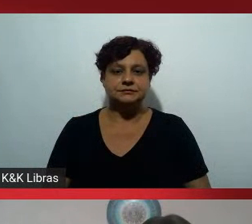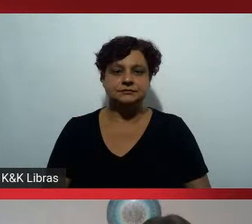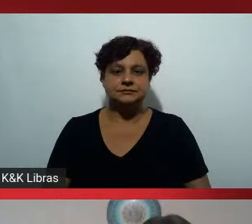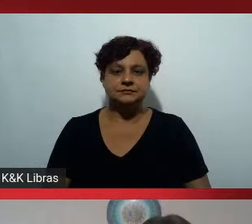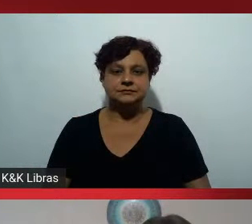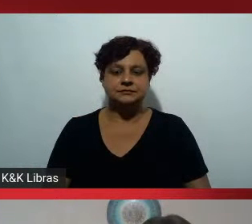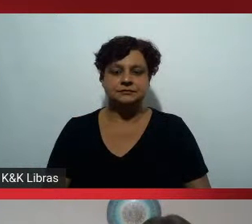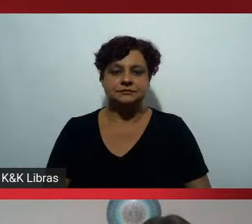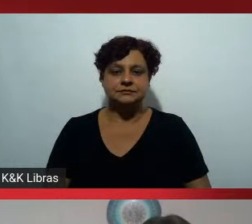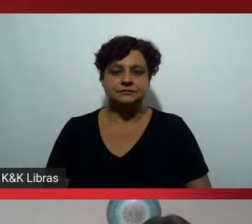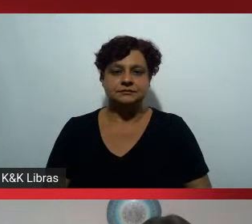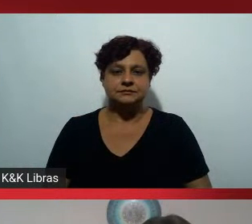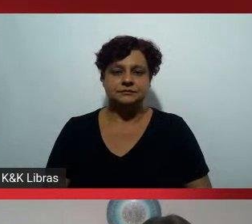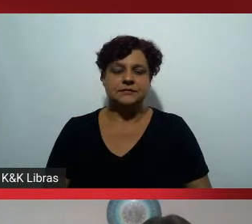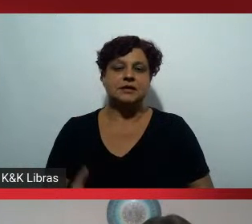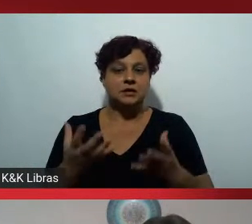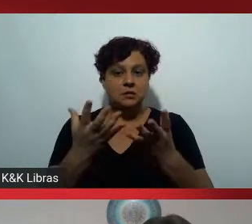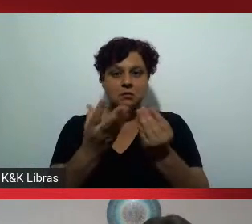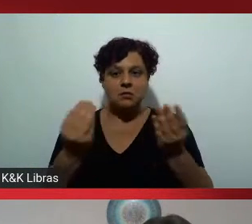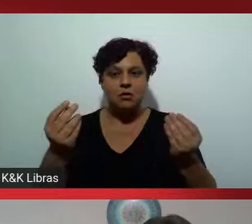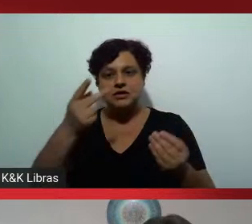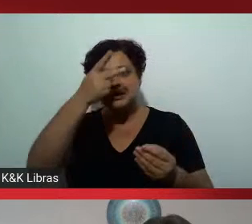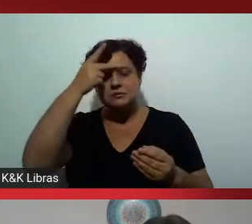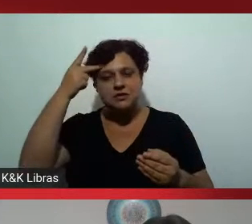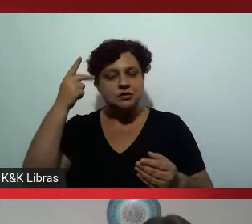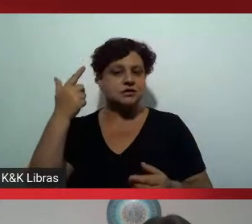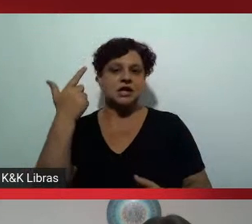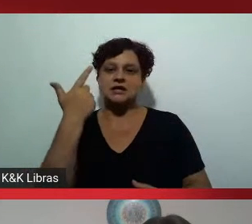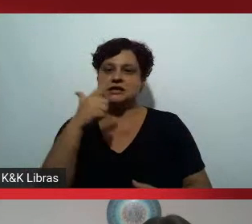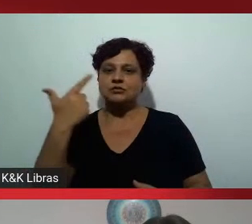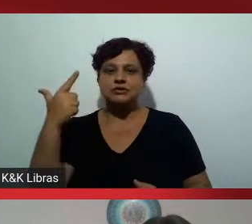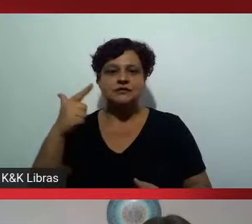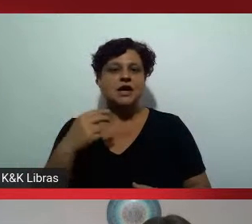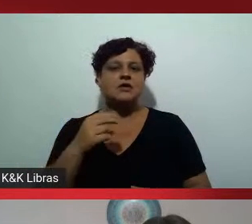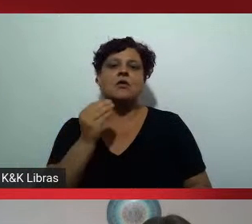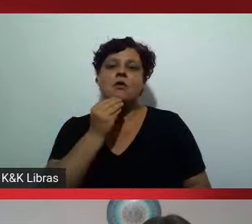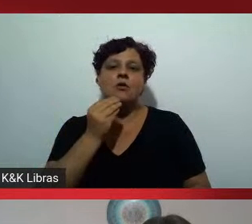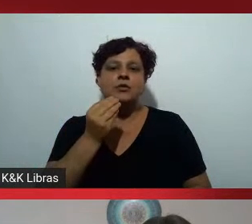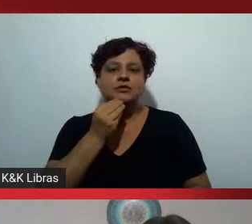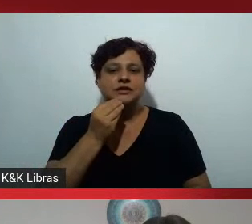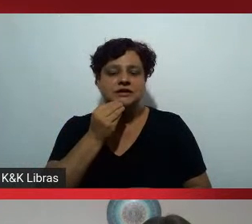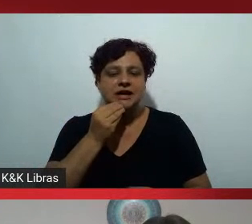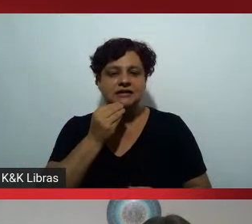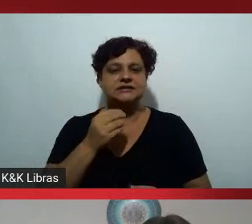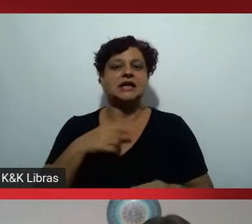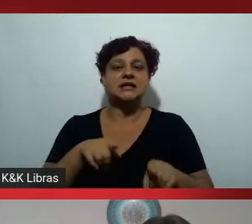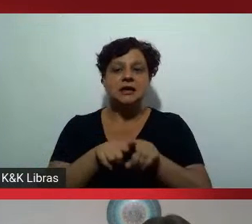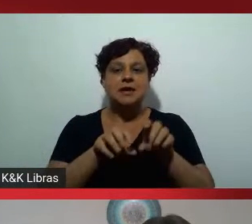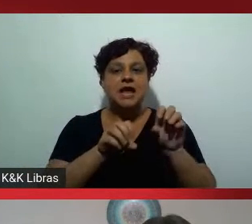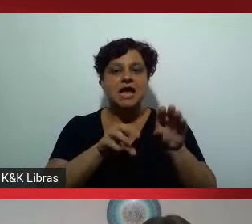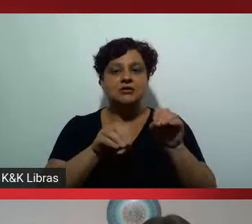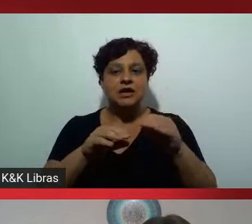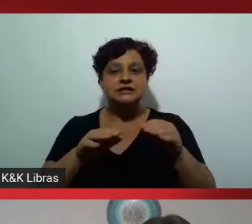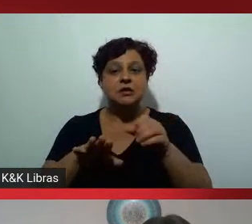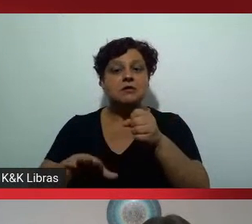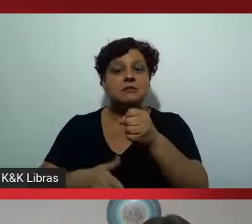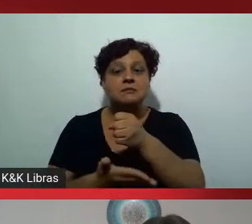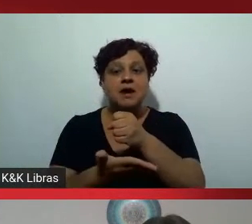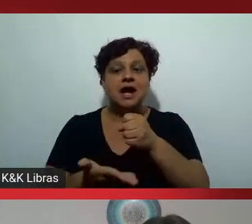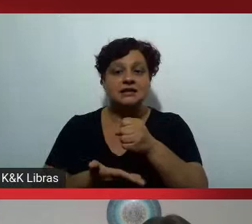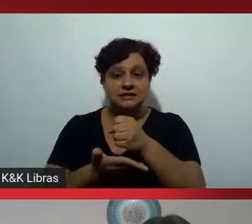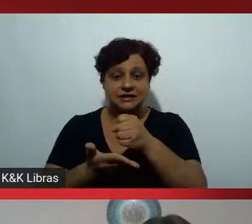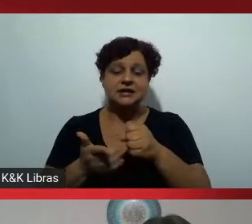disenfranchised because they haven't as you said had access to the same type of primary education that might have prepared them for the university that might then prepare them